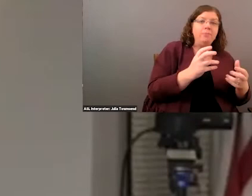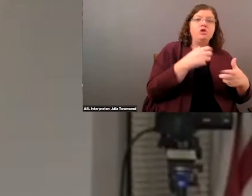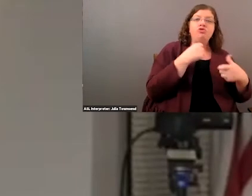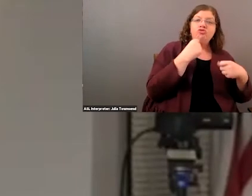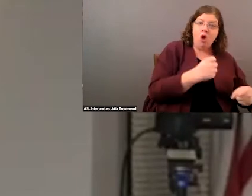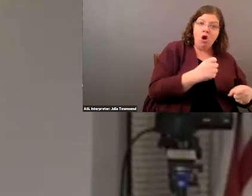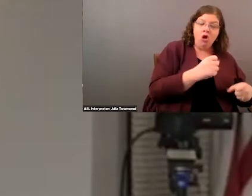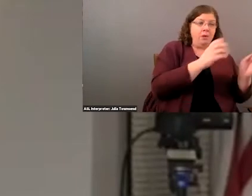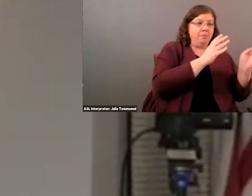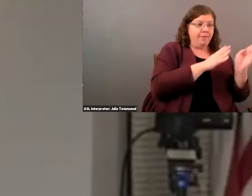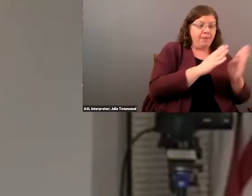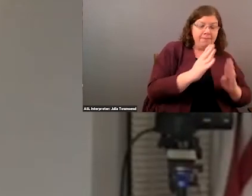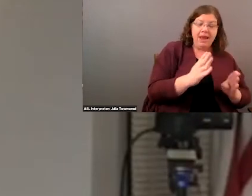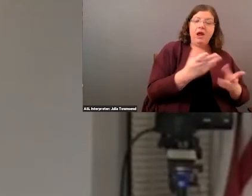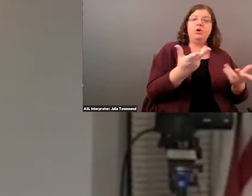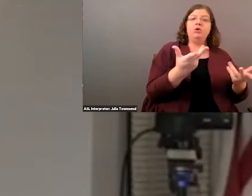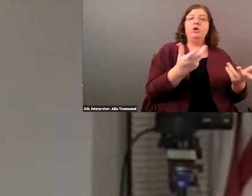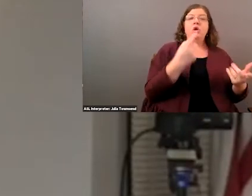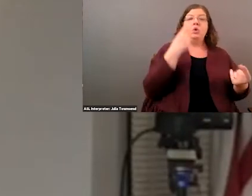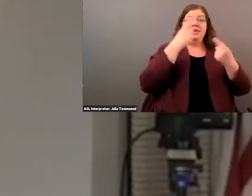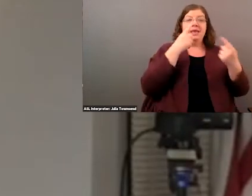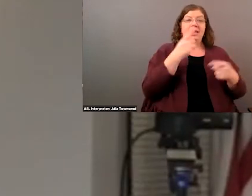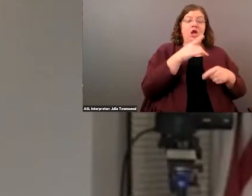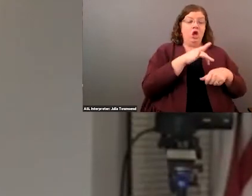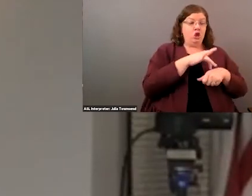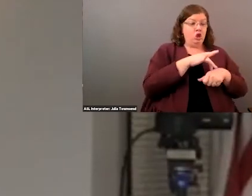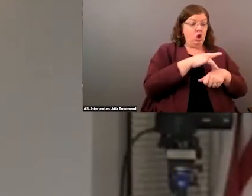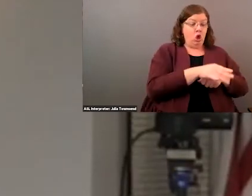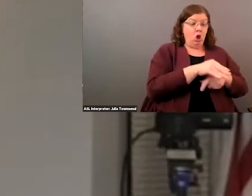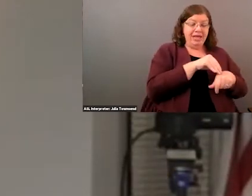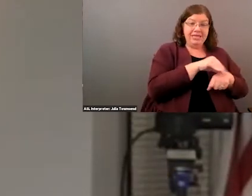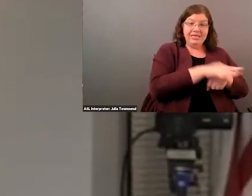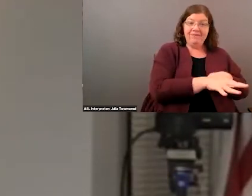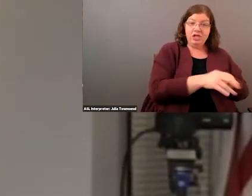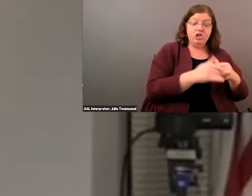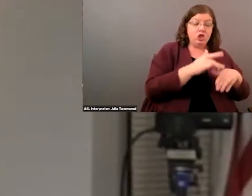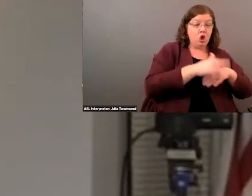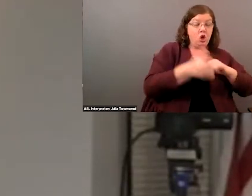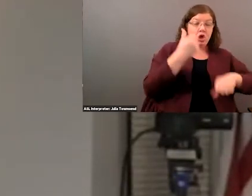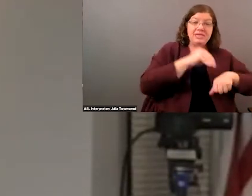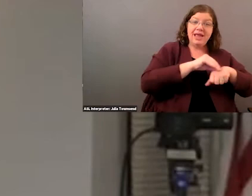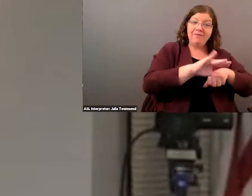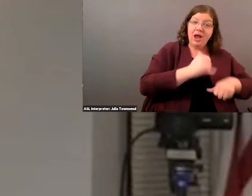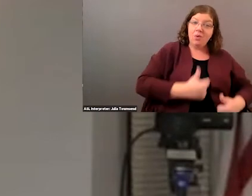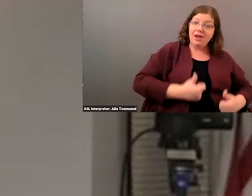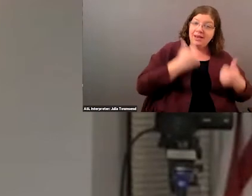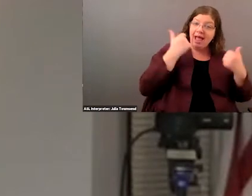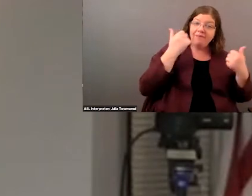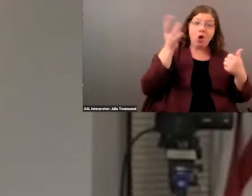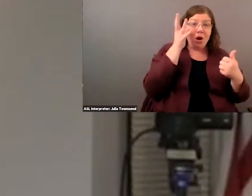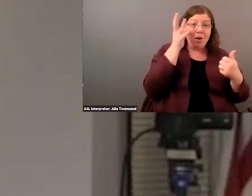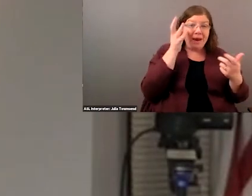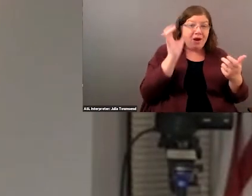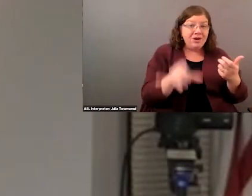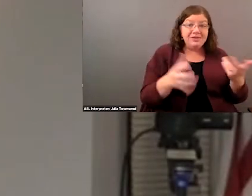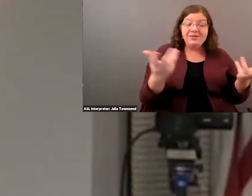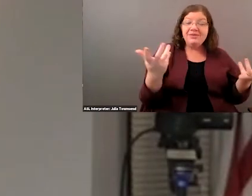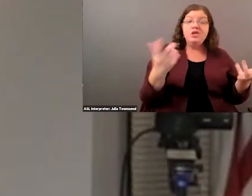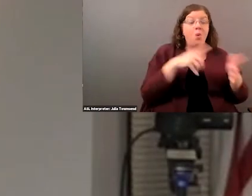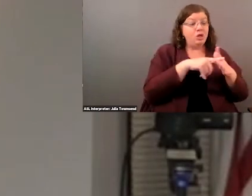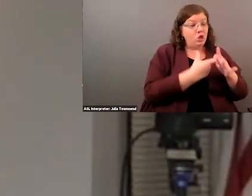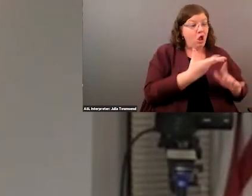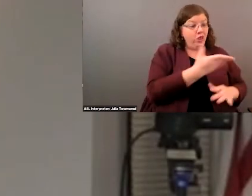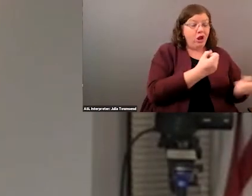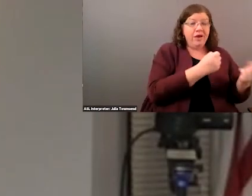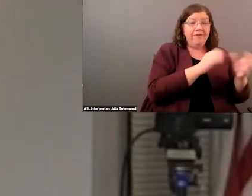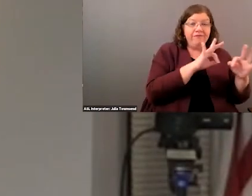earliest influences in our lives are our parents. And so we start there and support the families and support these kids when they're ready to learn. And so in First